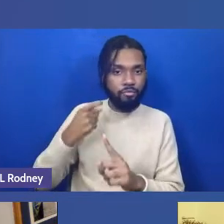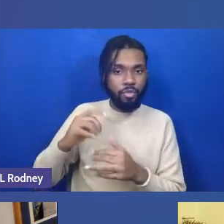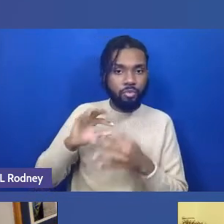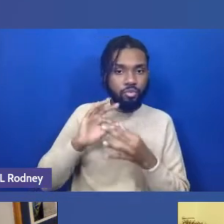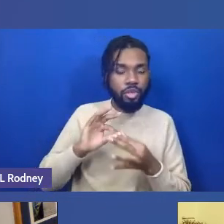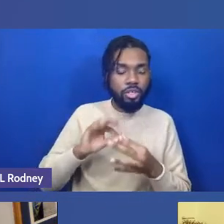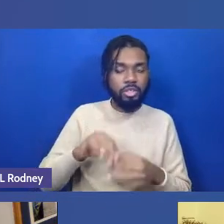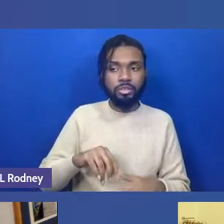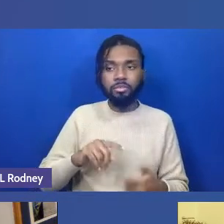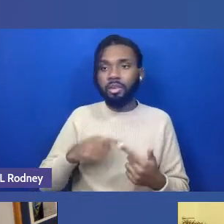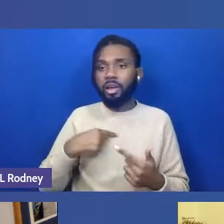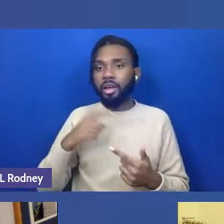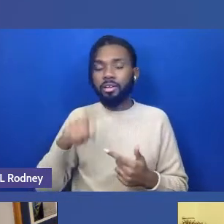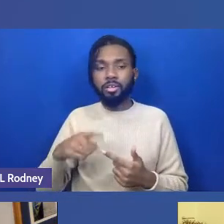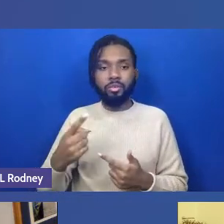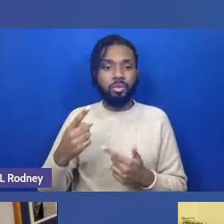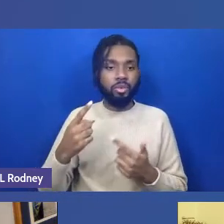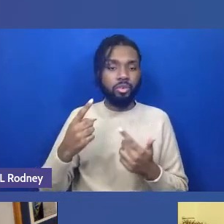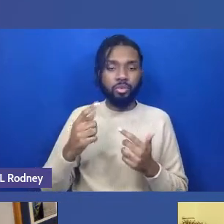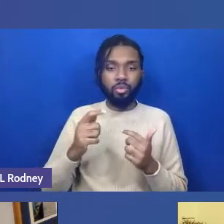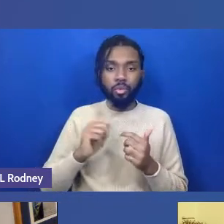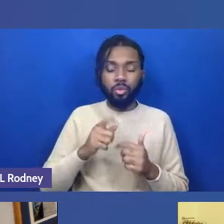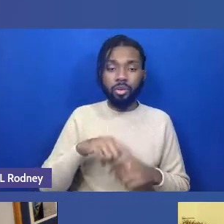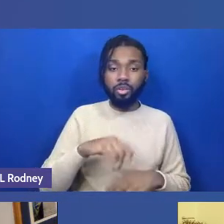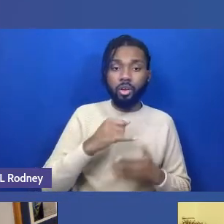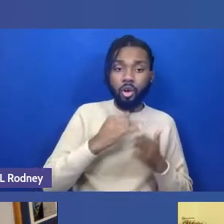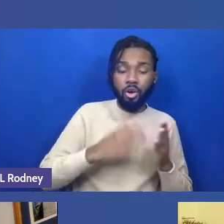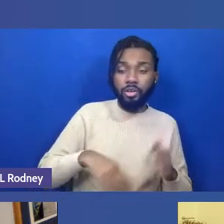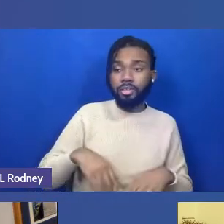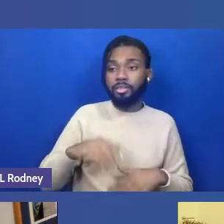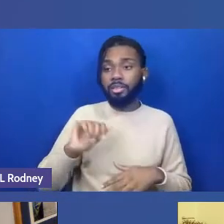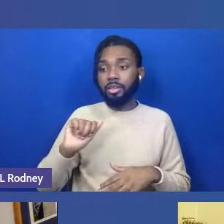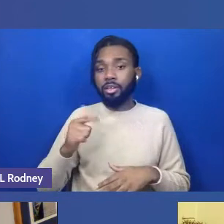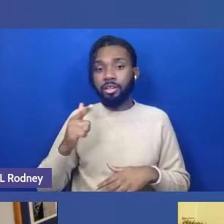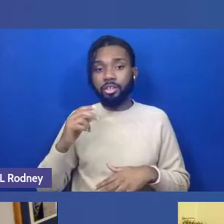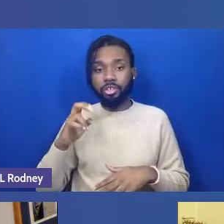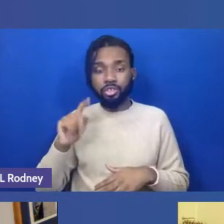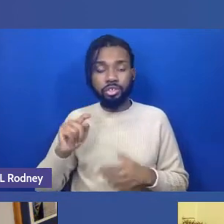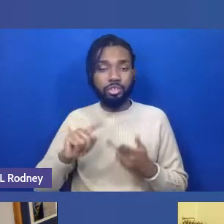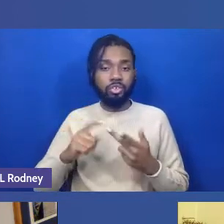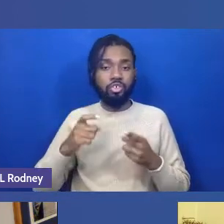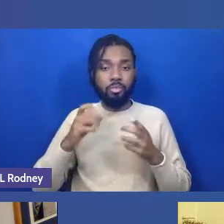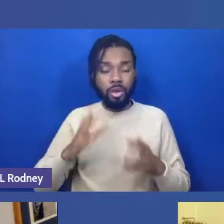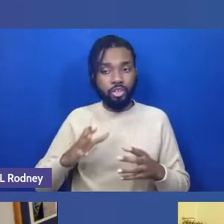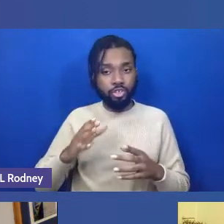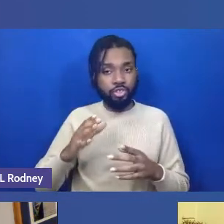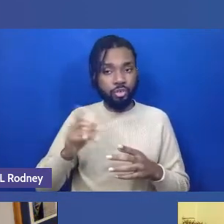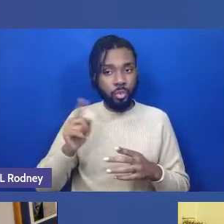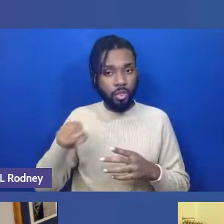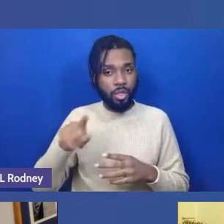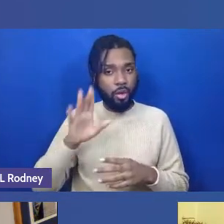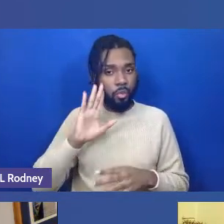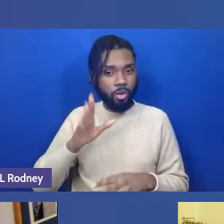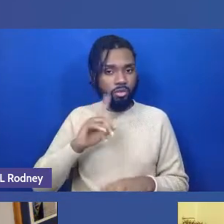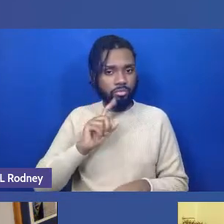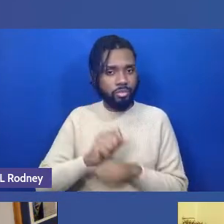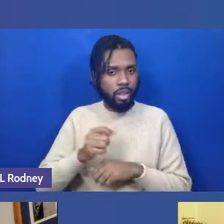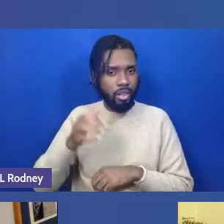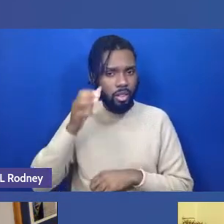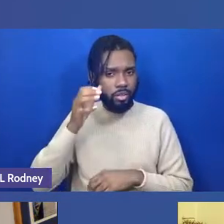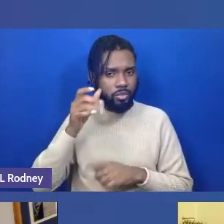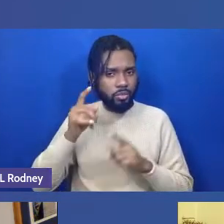an artist or an agent is, or a manager, producer is gonna really listen to what we're trying